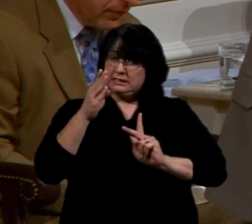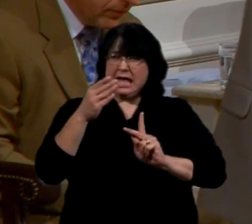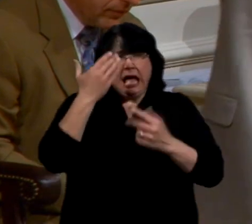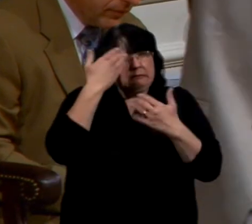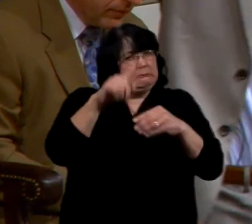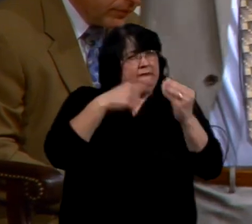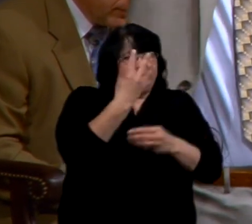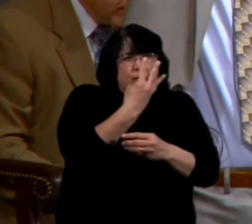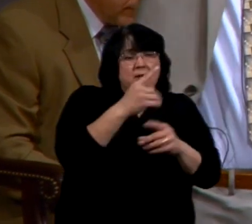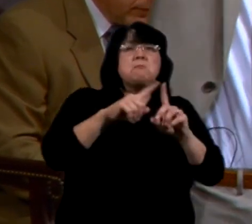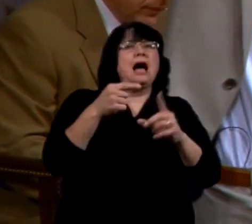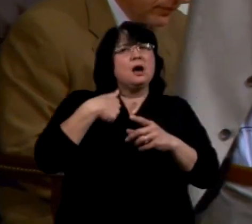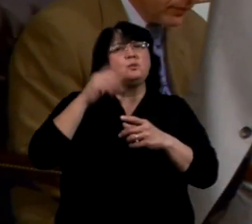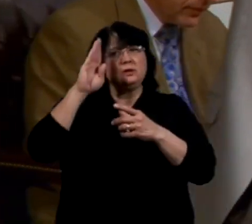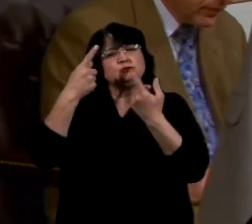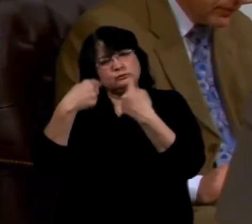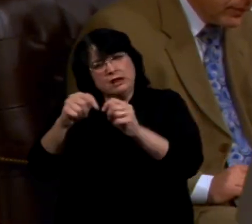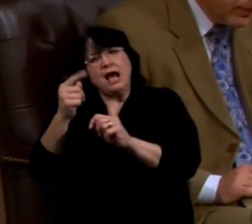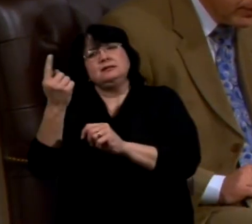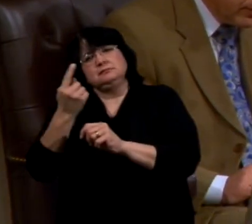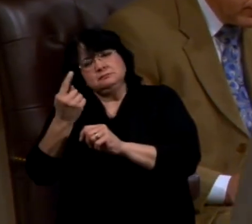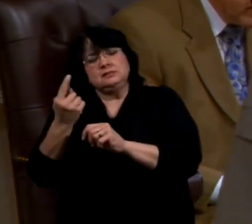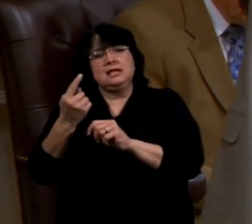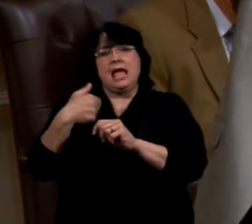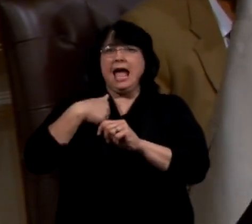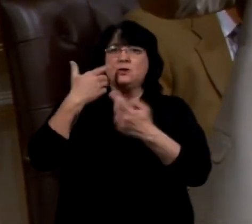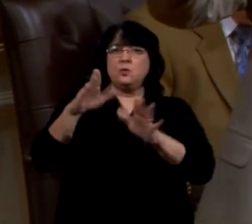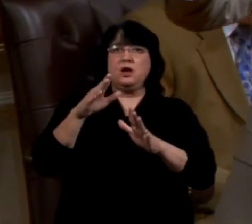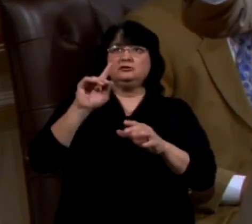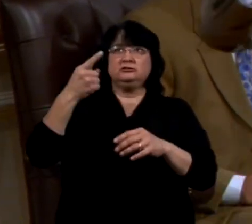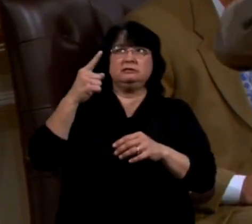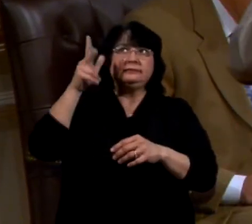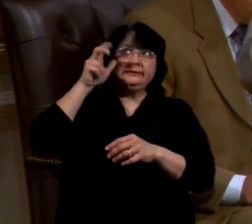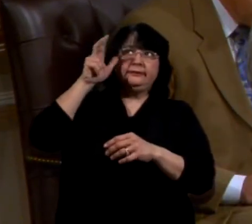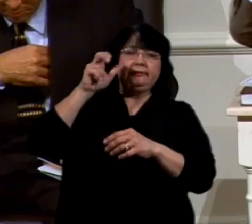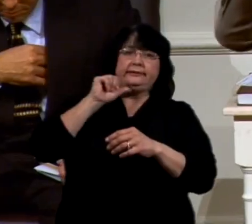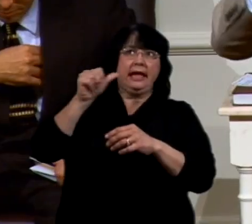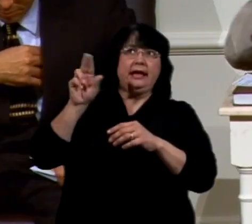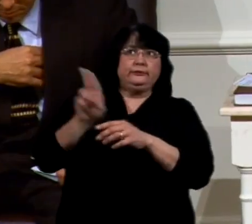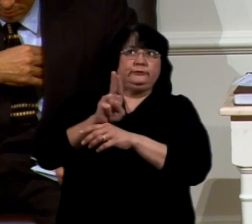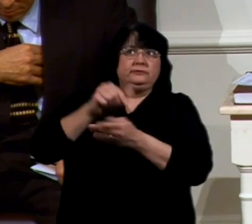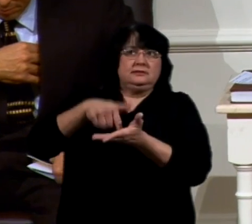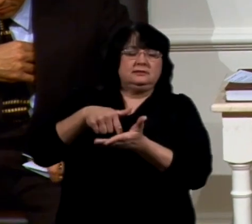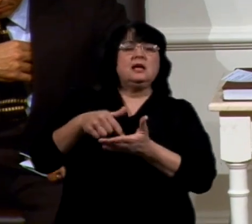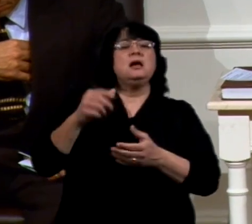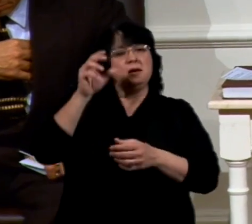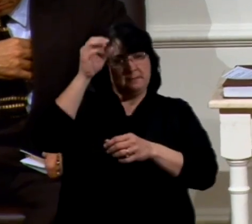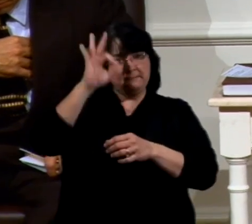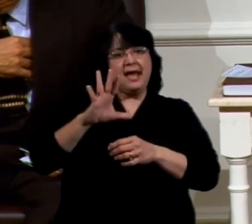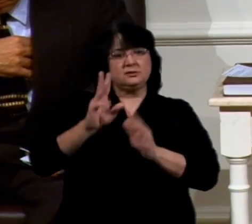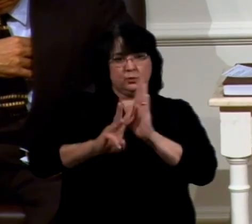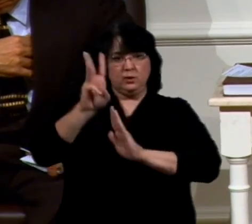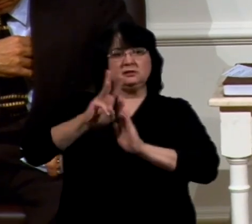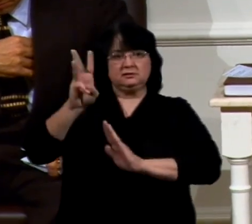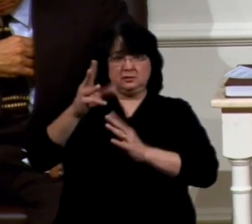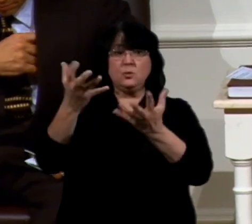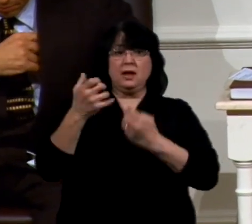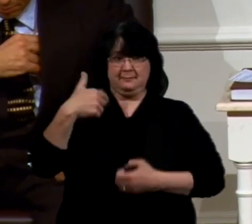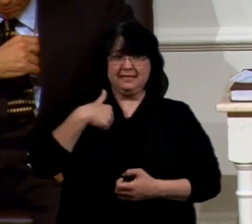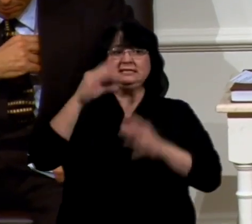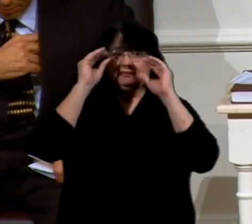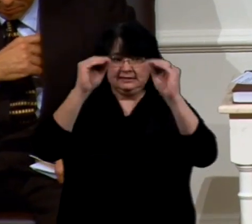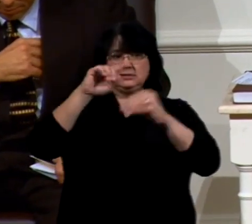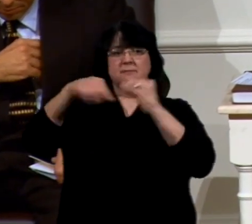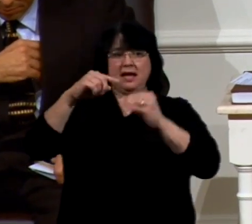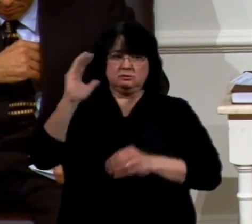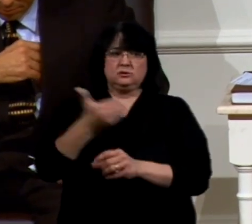I can do four, but I want to do something. I don't want to just hear this and let it go. Brother Wilkerson thought enough of all the things I could preach. He wanted me to teach on